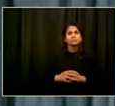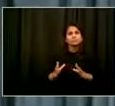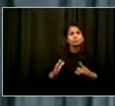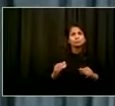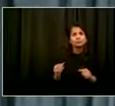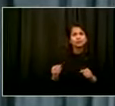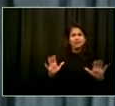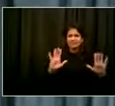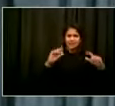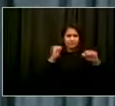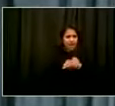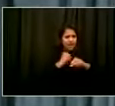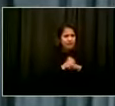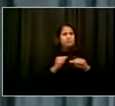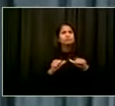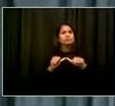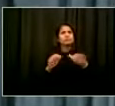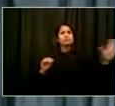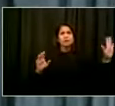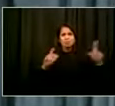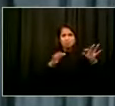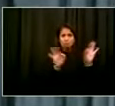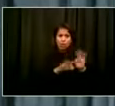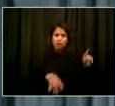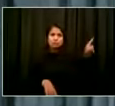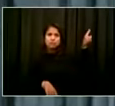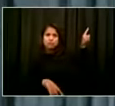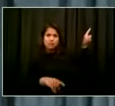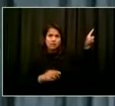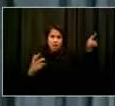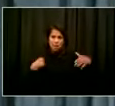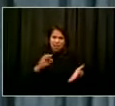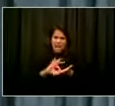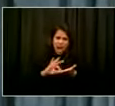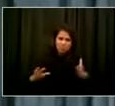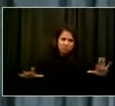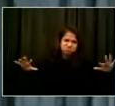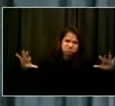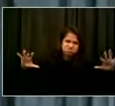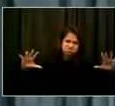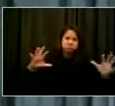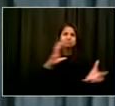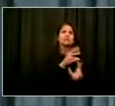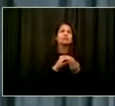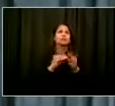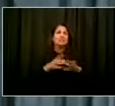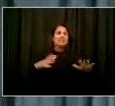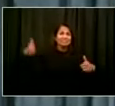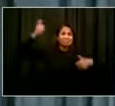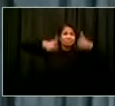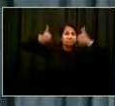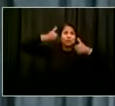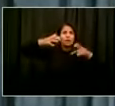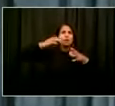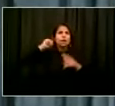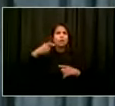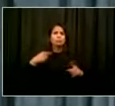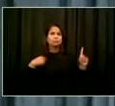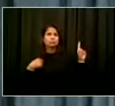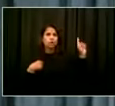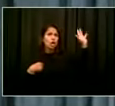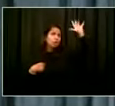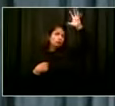Supreme Court on November 30th in the Trump administration's attempt to exclude undocumented from congressional apportionment. So we